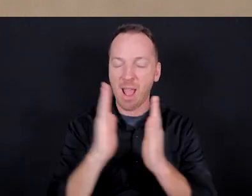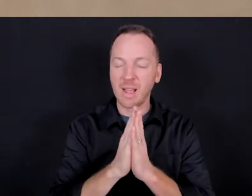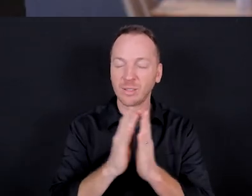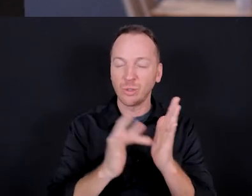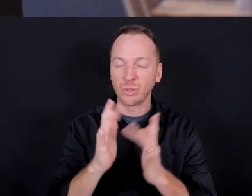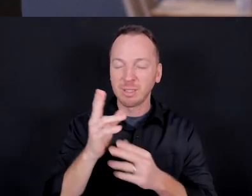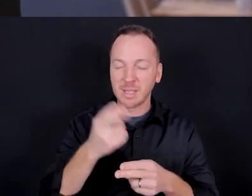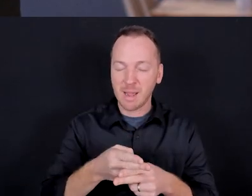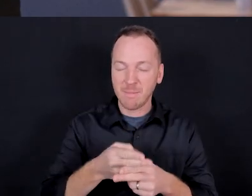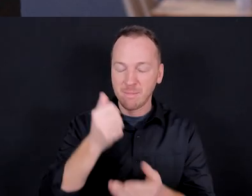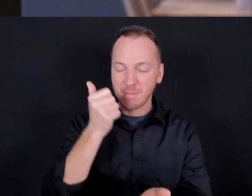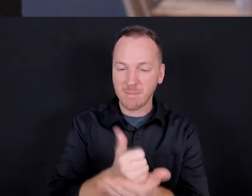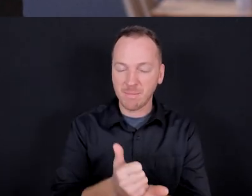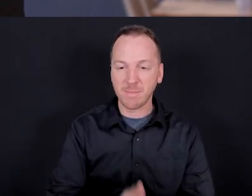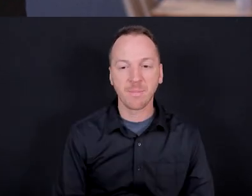Jesus' name, amen.